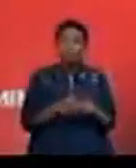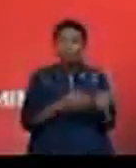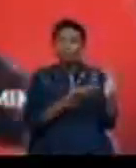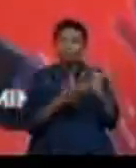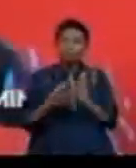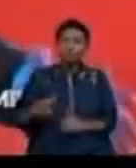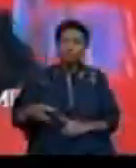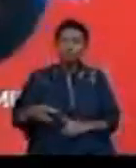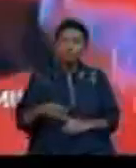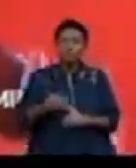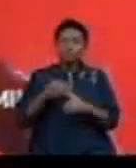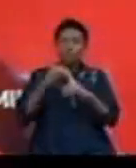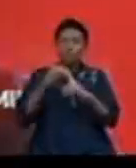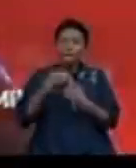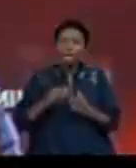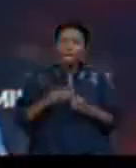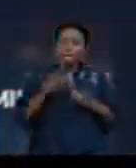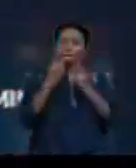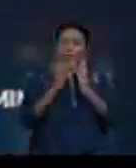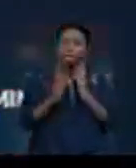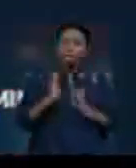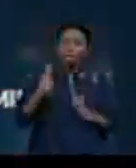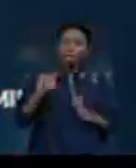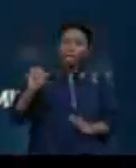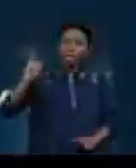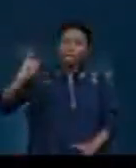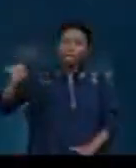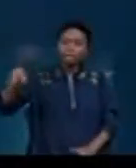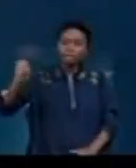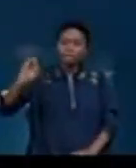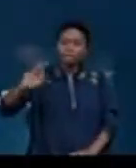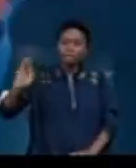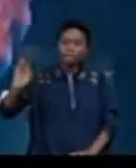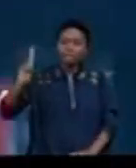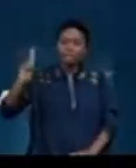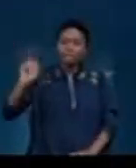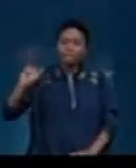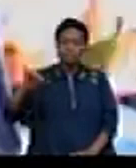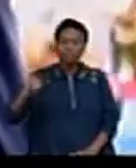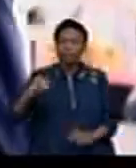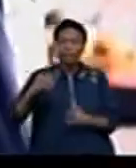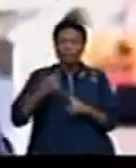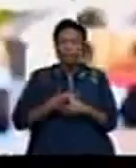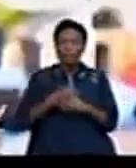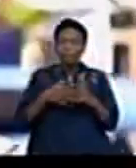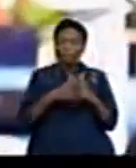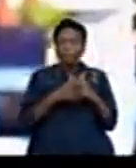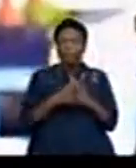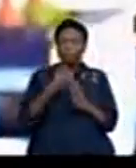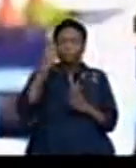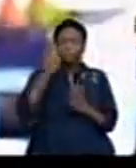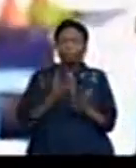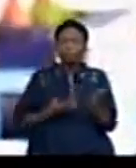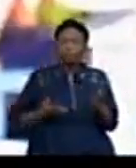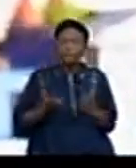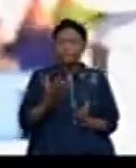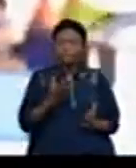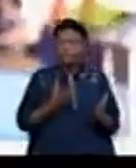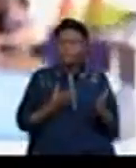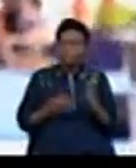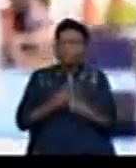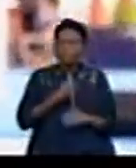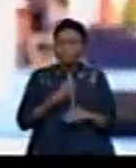music ministration by Jeff Deal from the USA. God's servant, our international